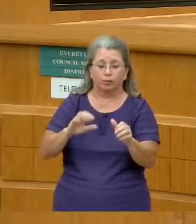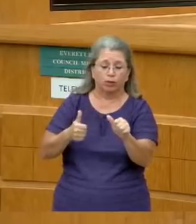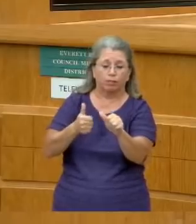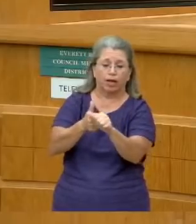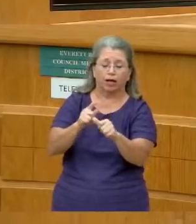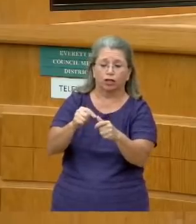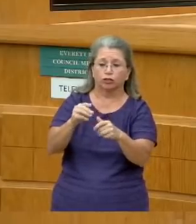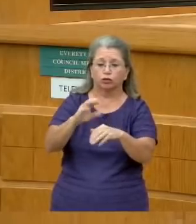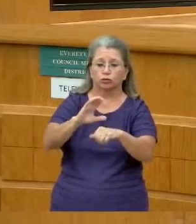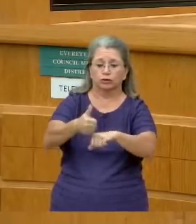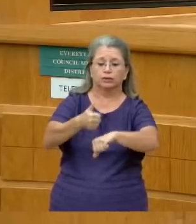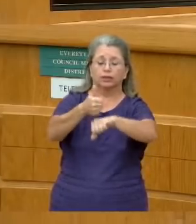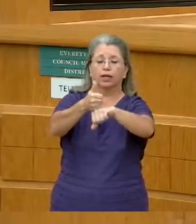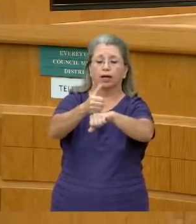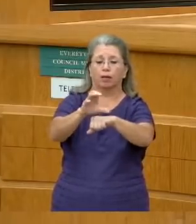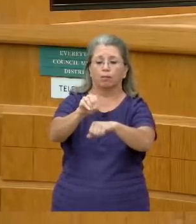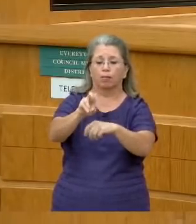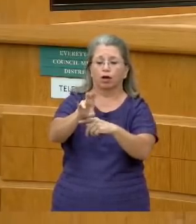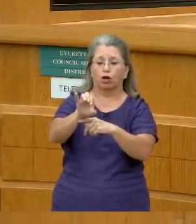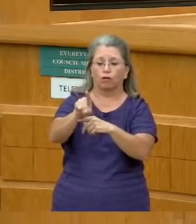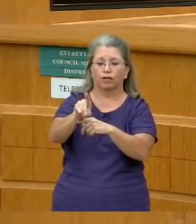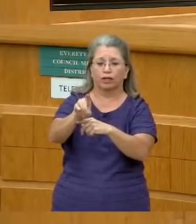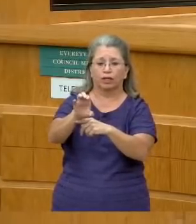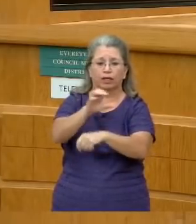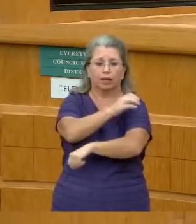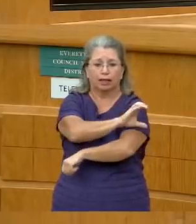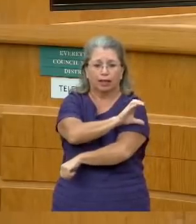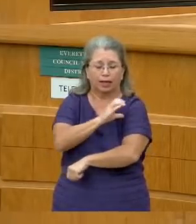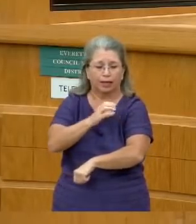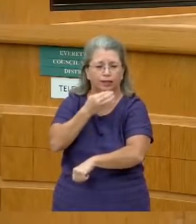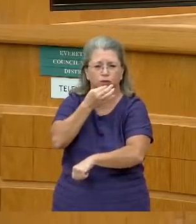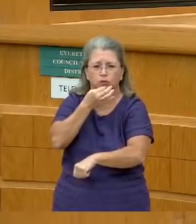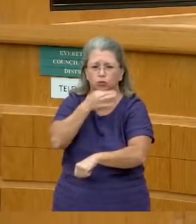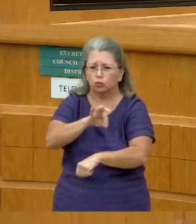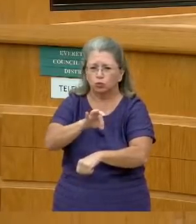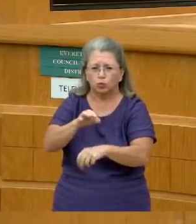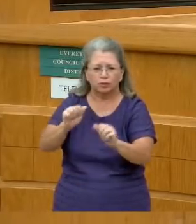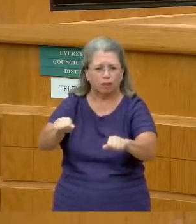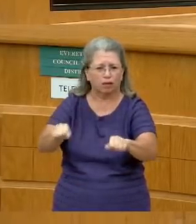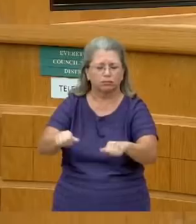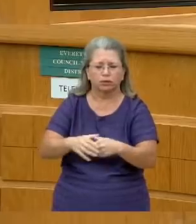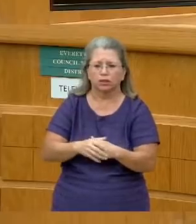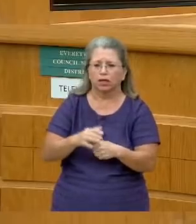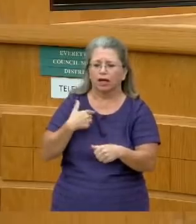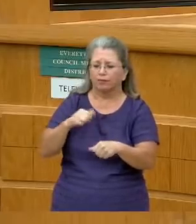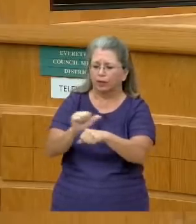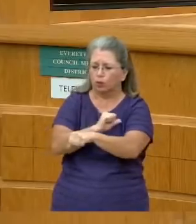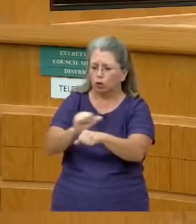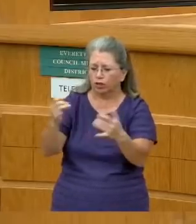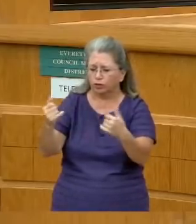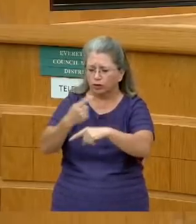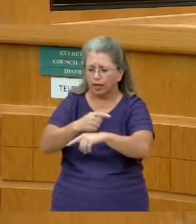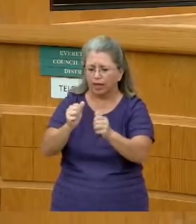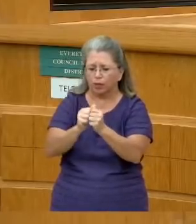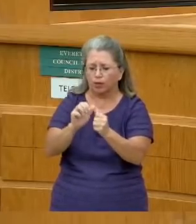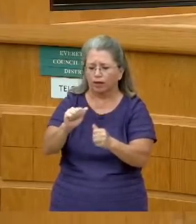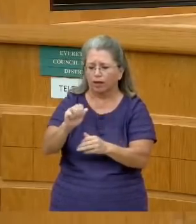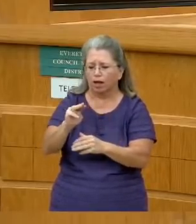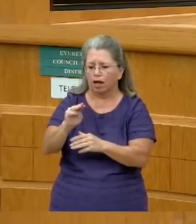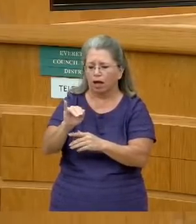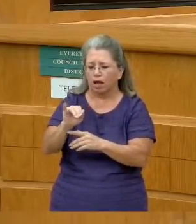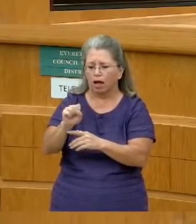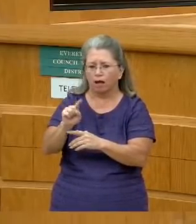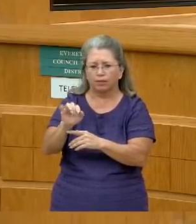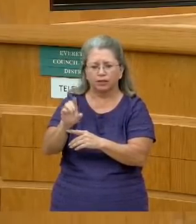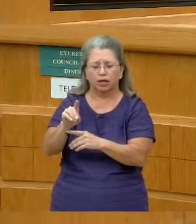a COVID clinic as soon as possible. I've been working today with Amistad, and I want to say